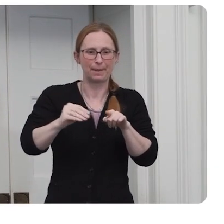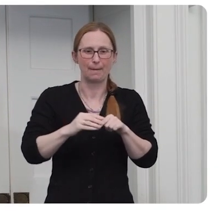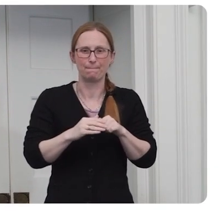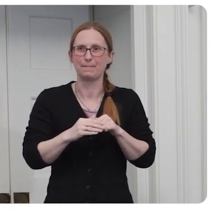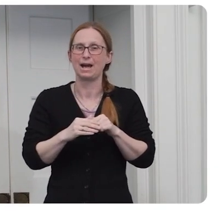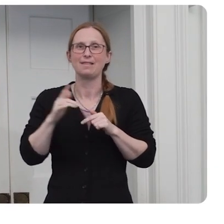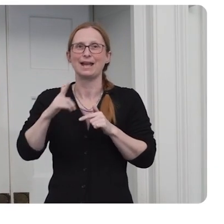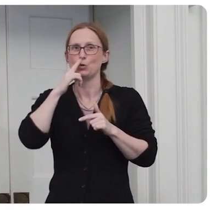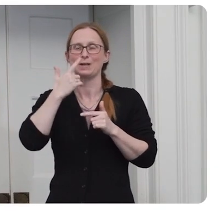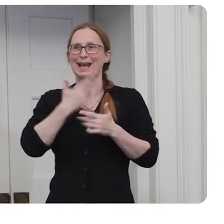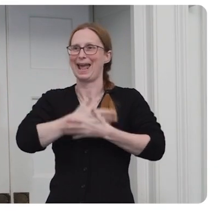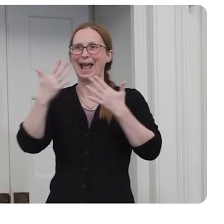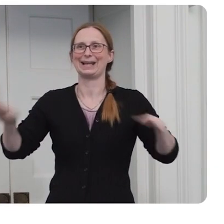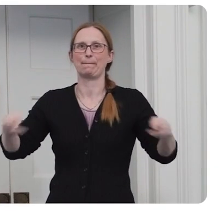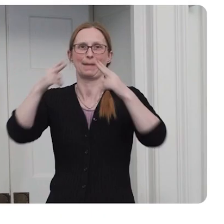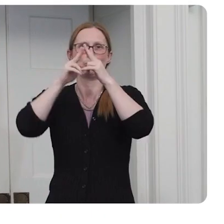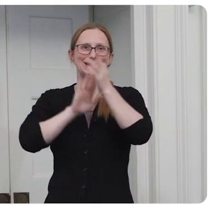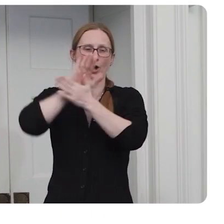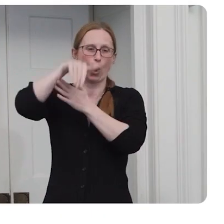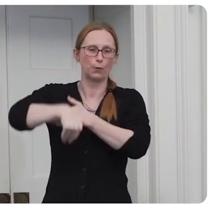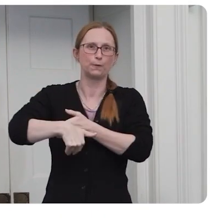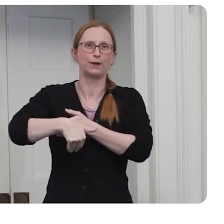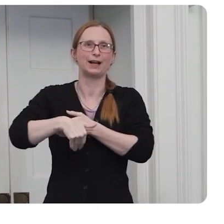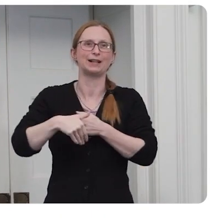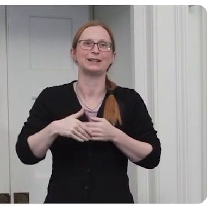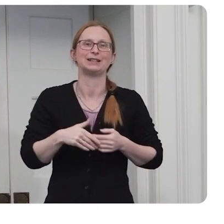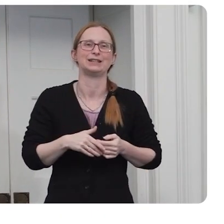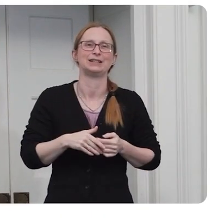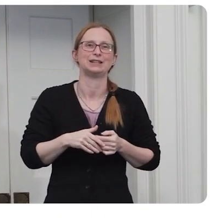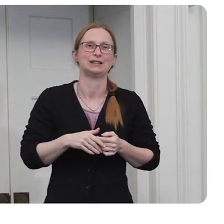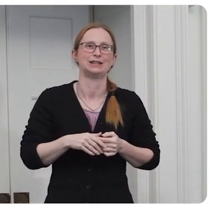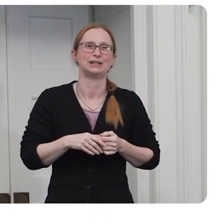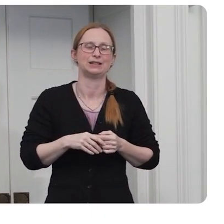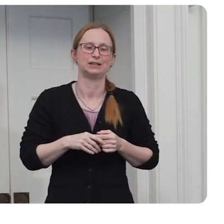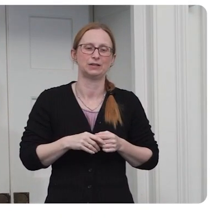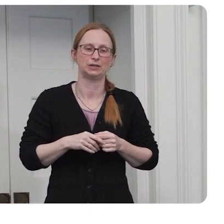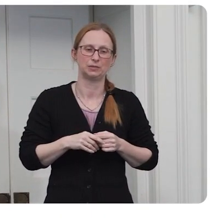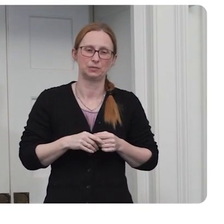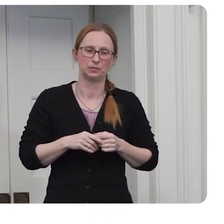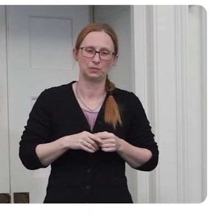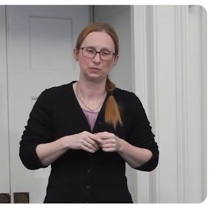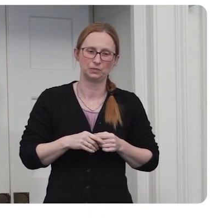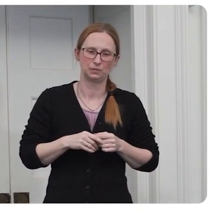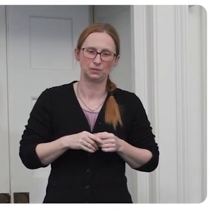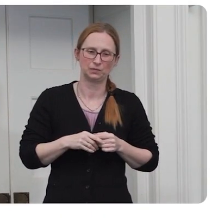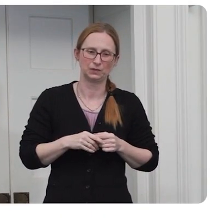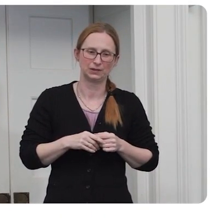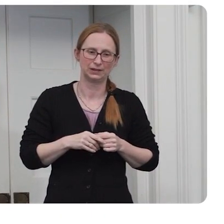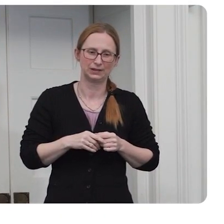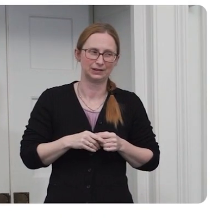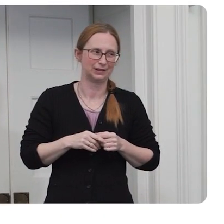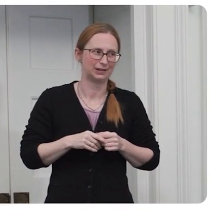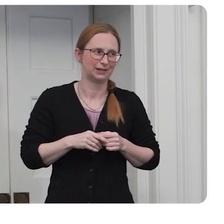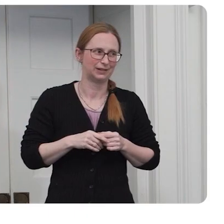studio, would that get over any mountain, do you think? I'm gonna get Mount Everest